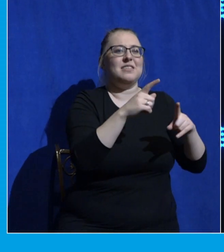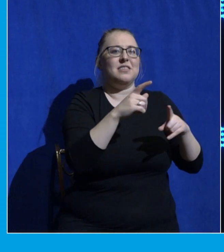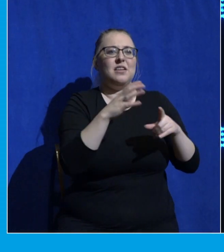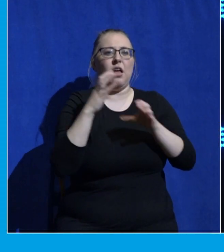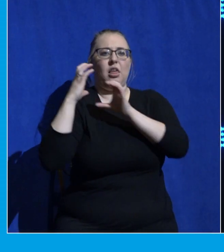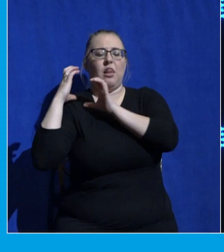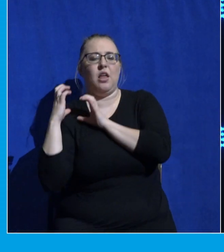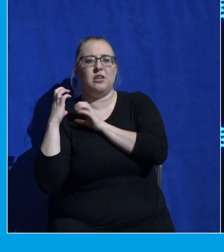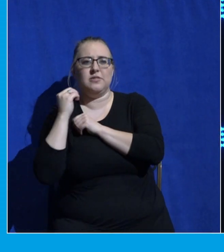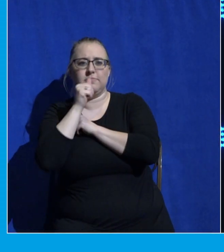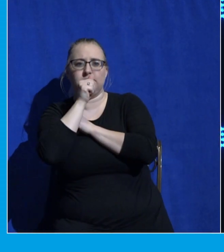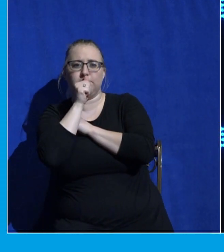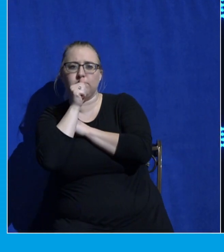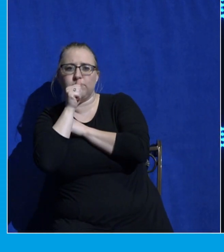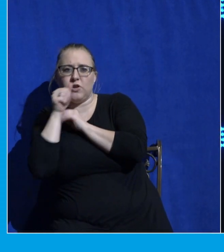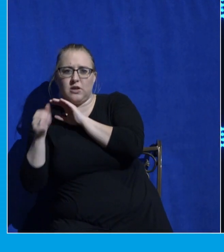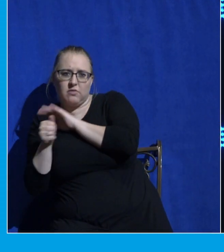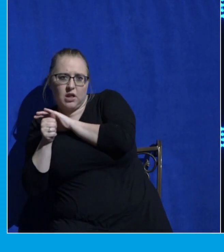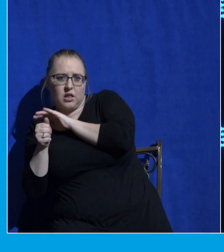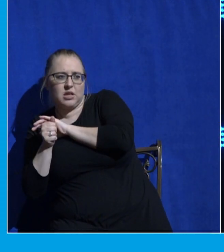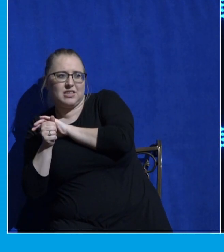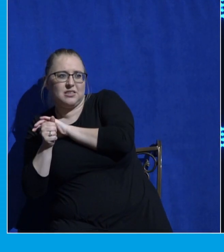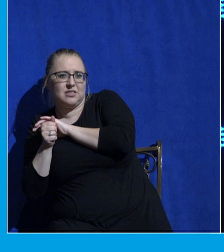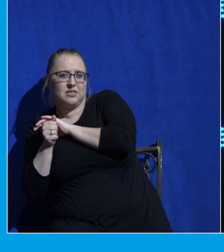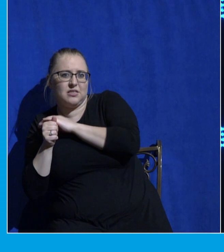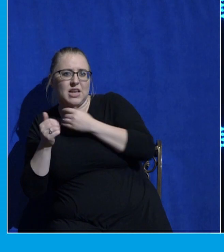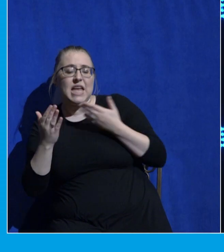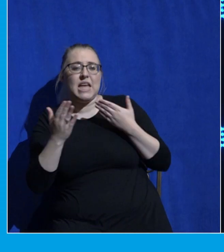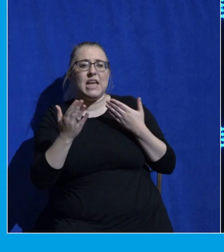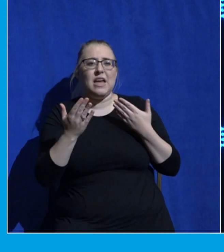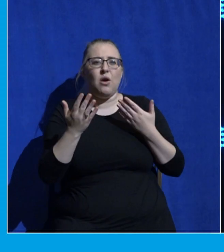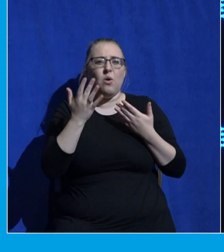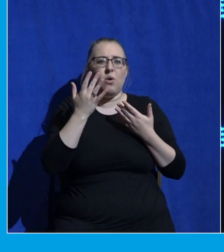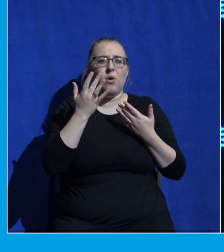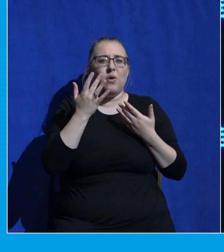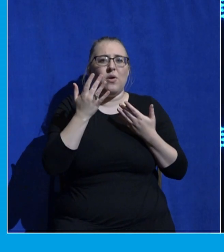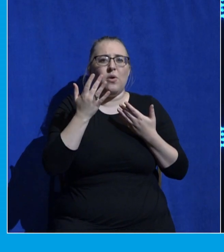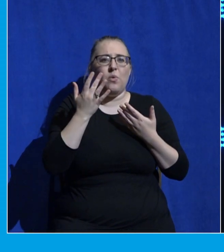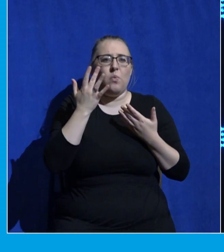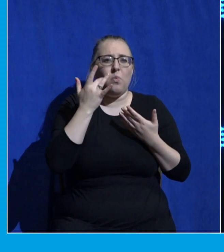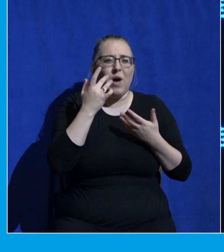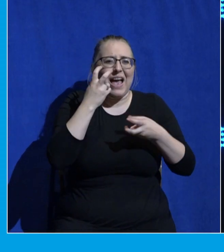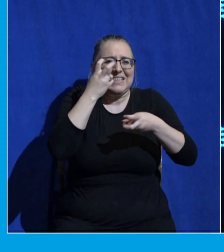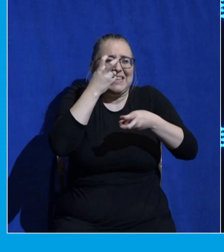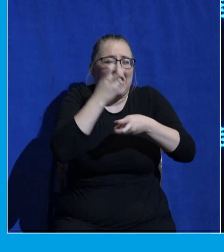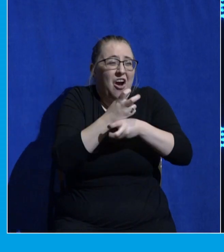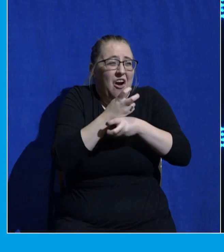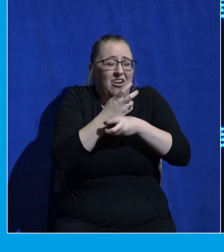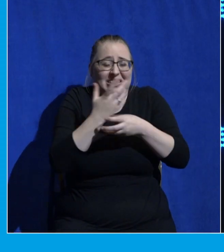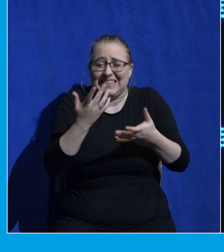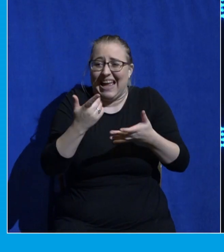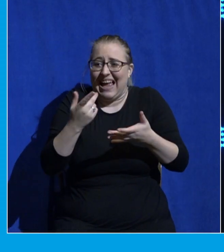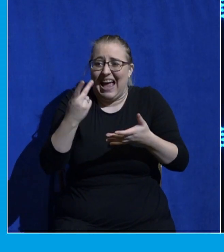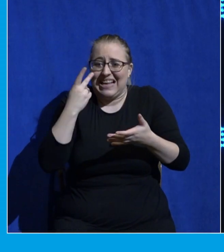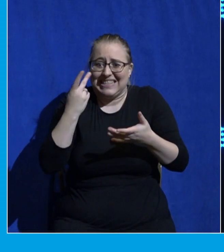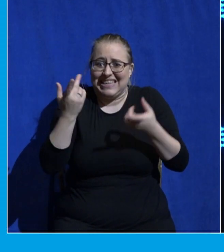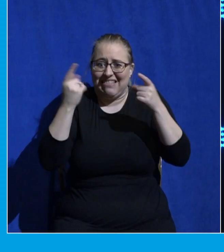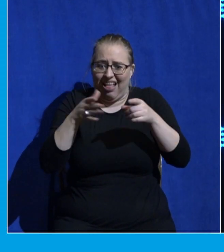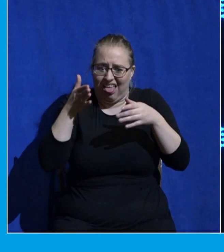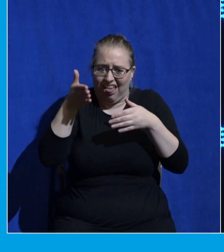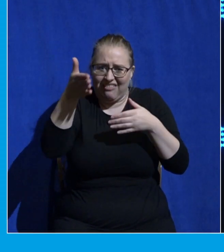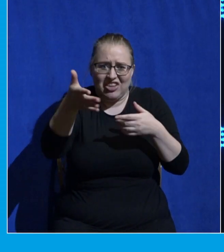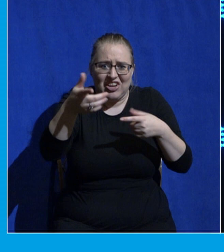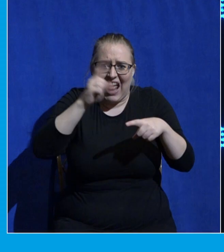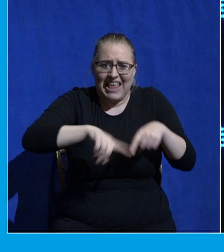Amen. Why is it so hard for us to confess out loud in public that I see the road ahead and I can't make it on my own?